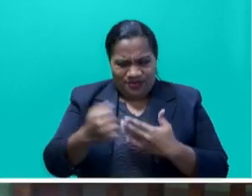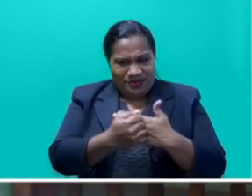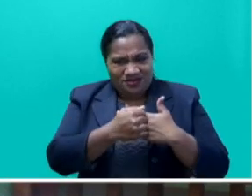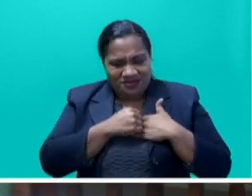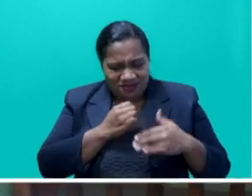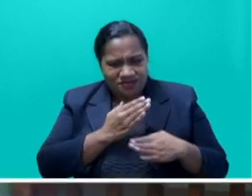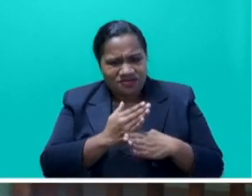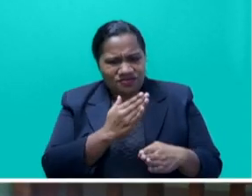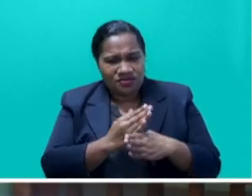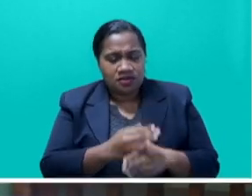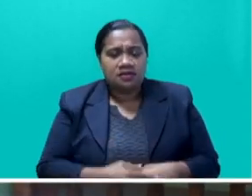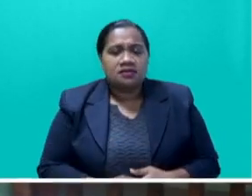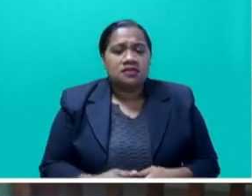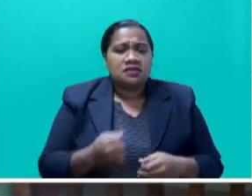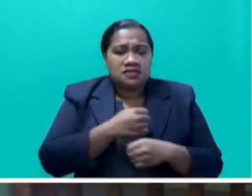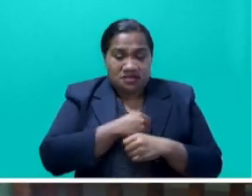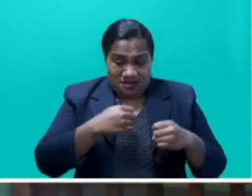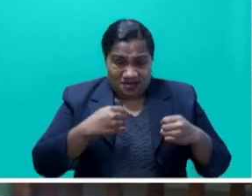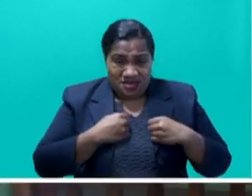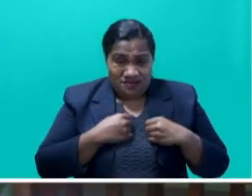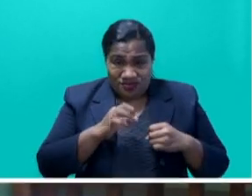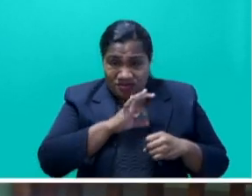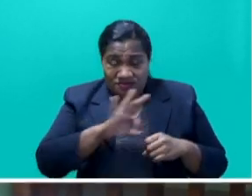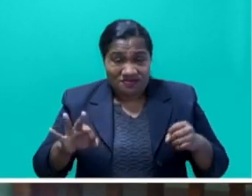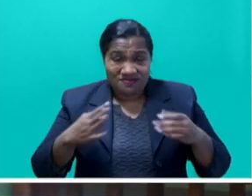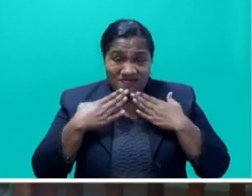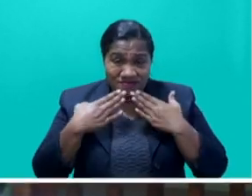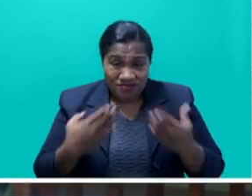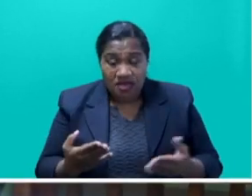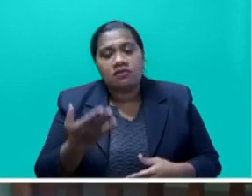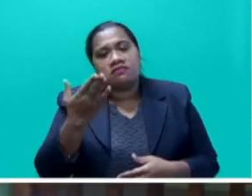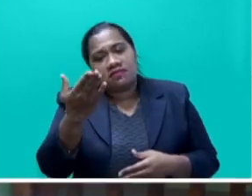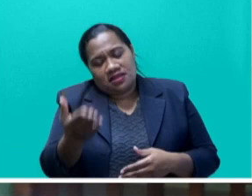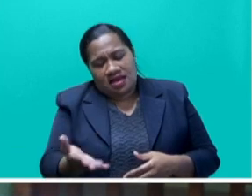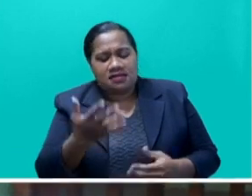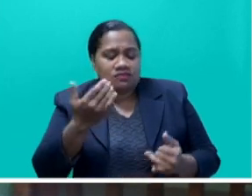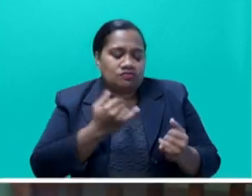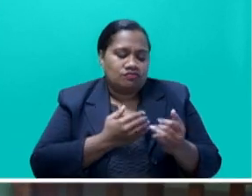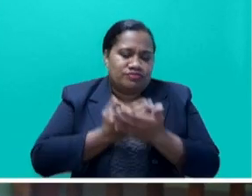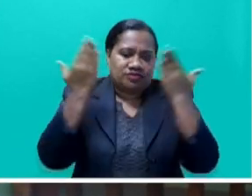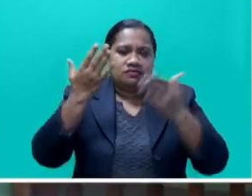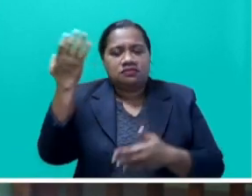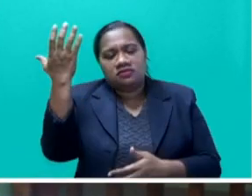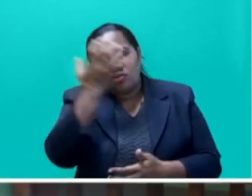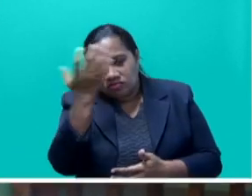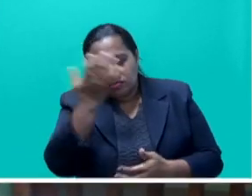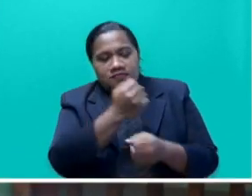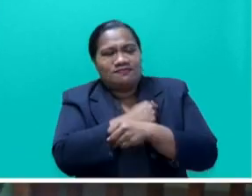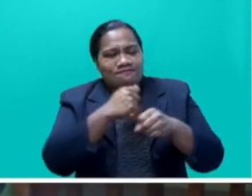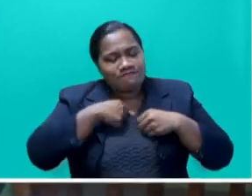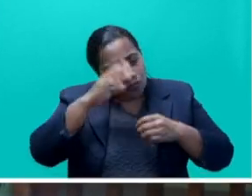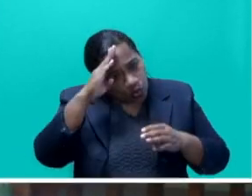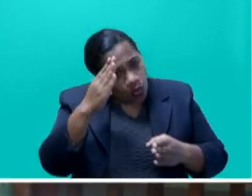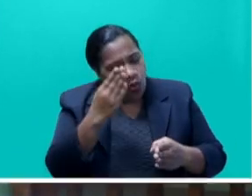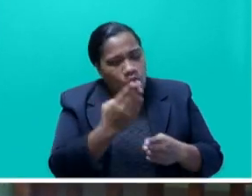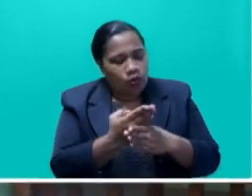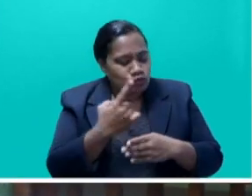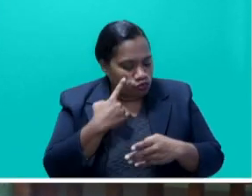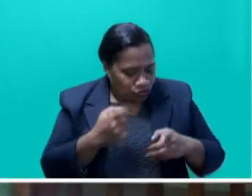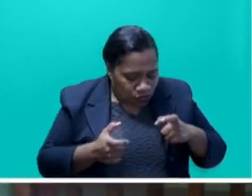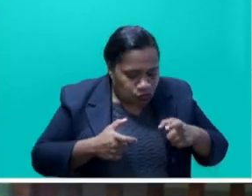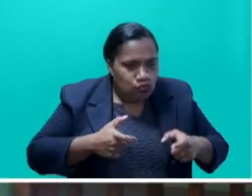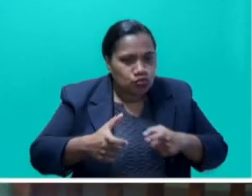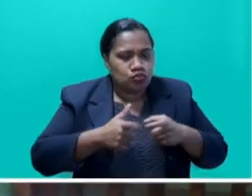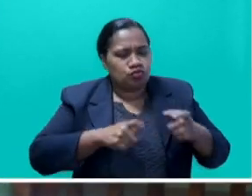and disobedience is perhaps the greatest security threat to our hopes to contain this virus and return